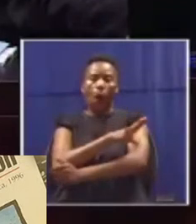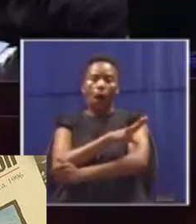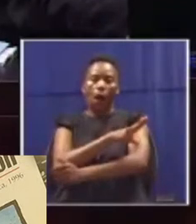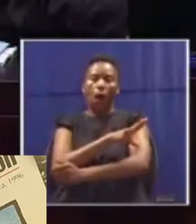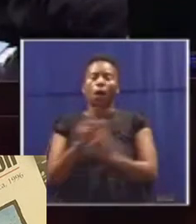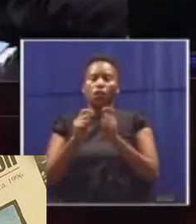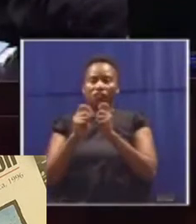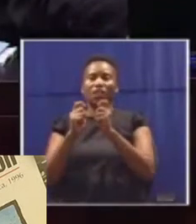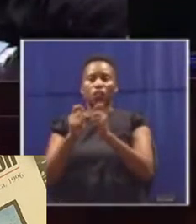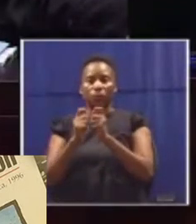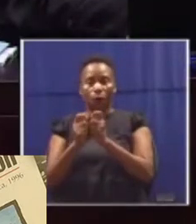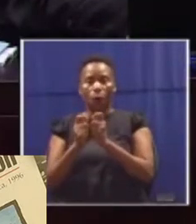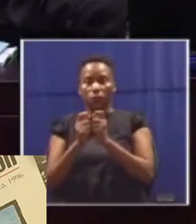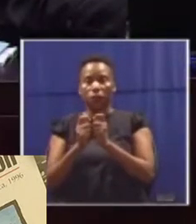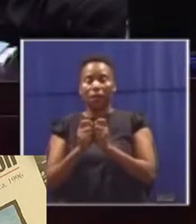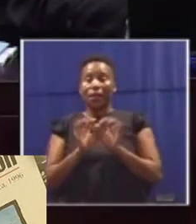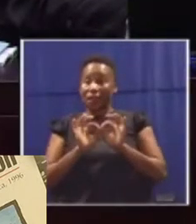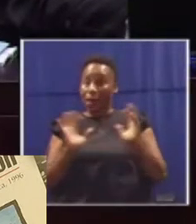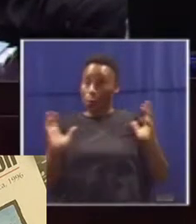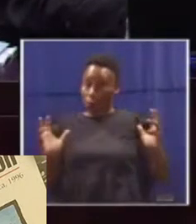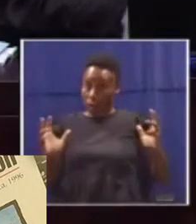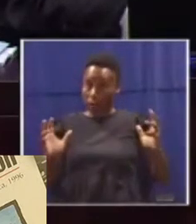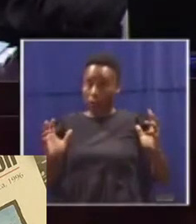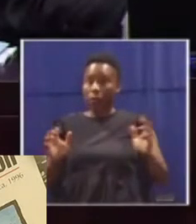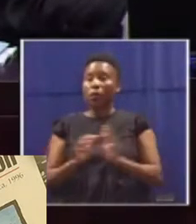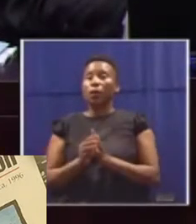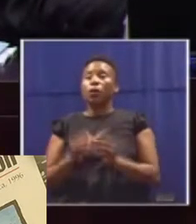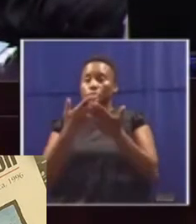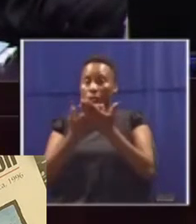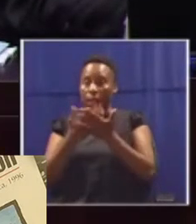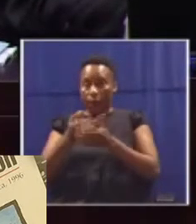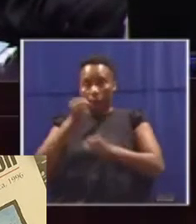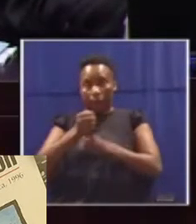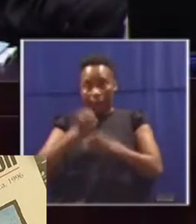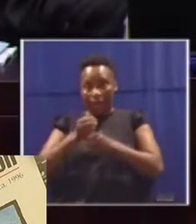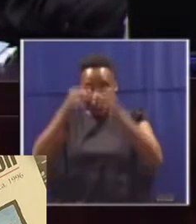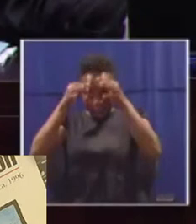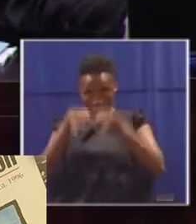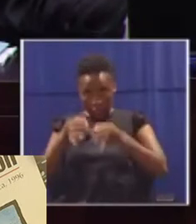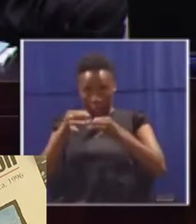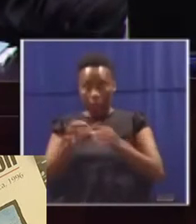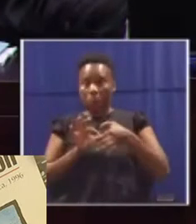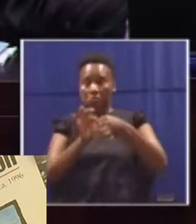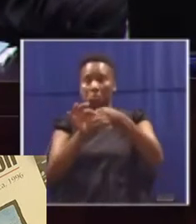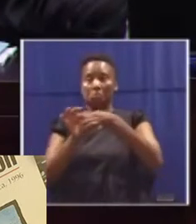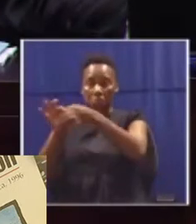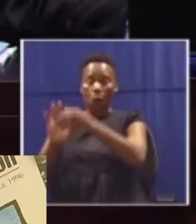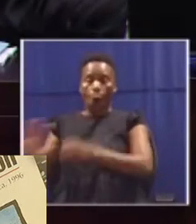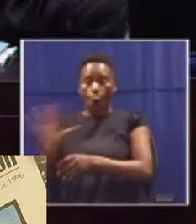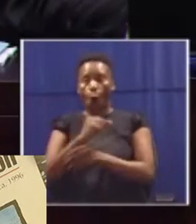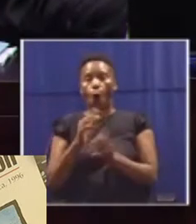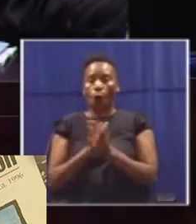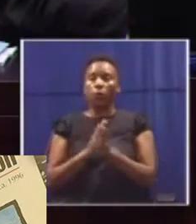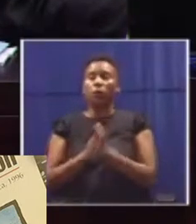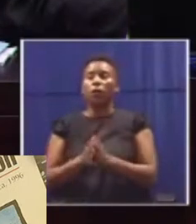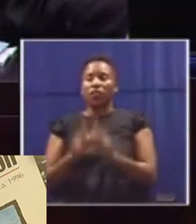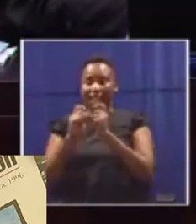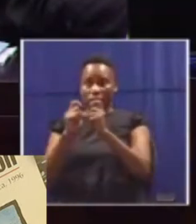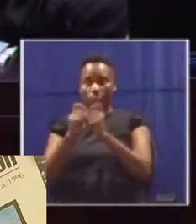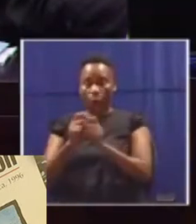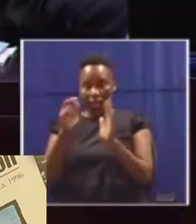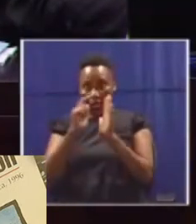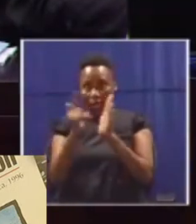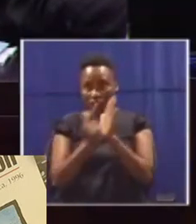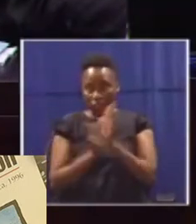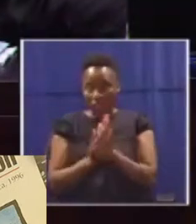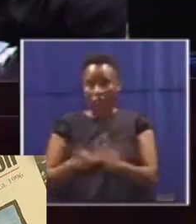It empowers the Transport Appeal Tribunal as the tribunal to be able to make decisions related to all relevant transport legislation, such as